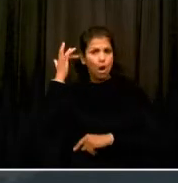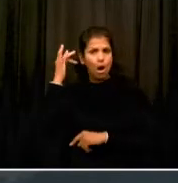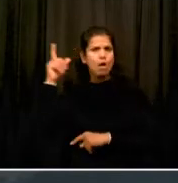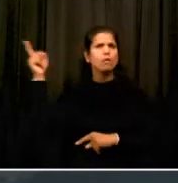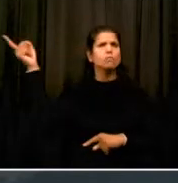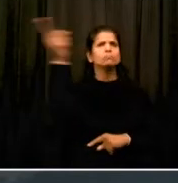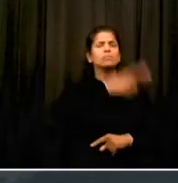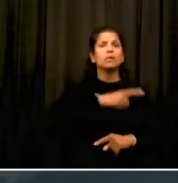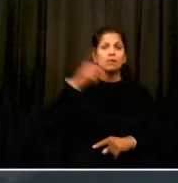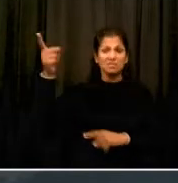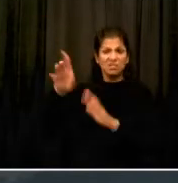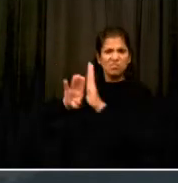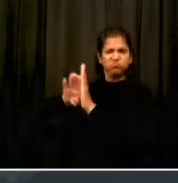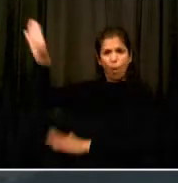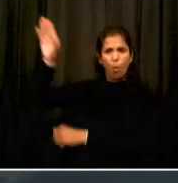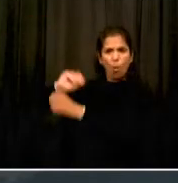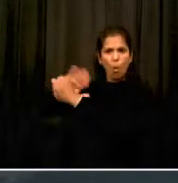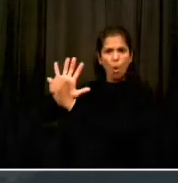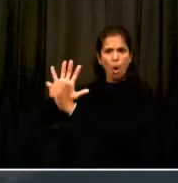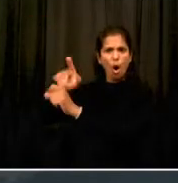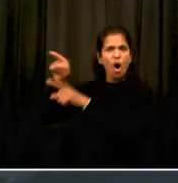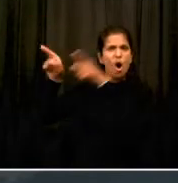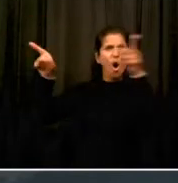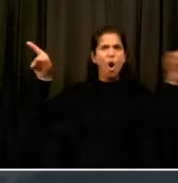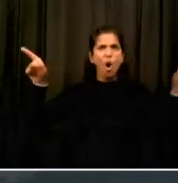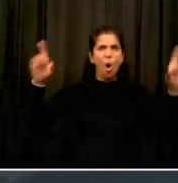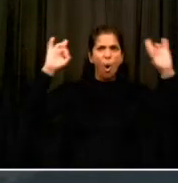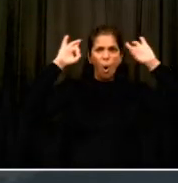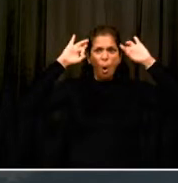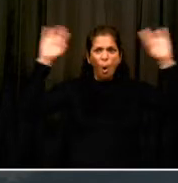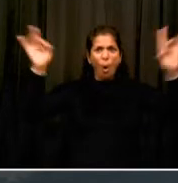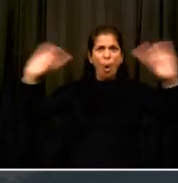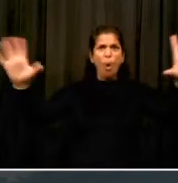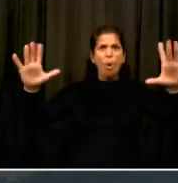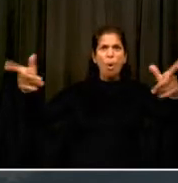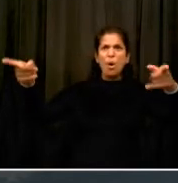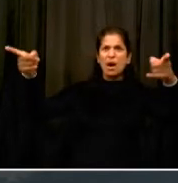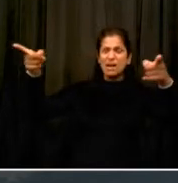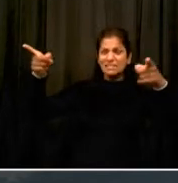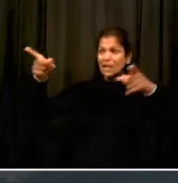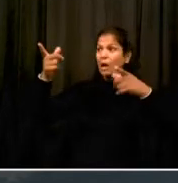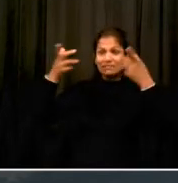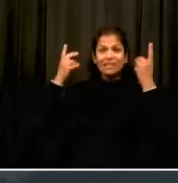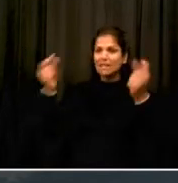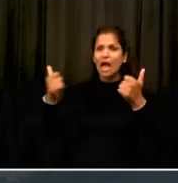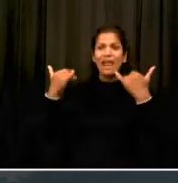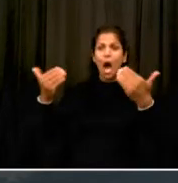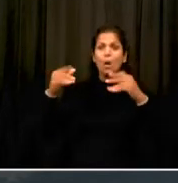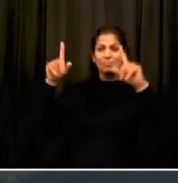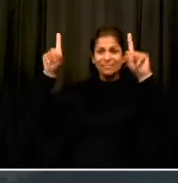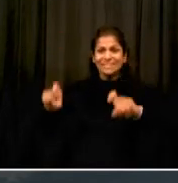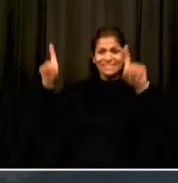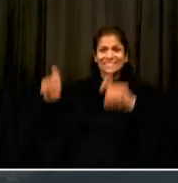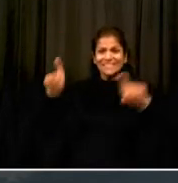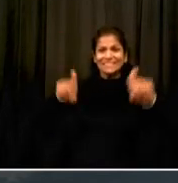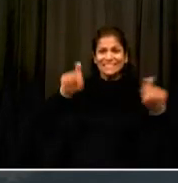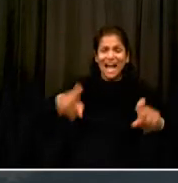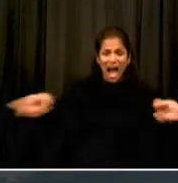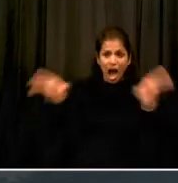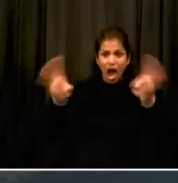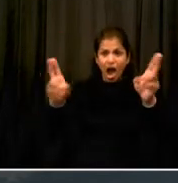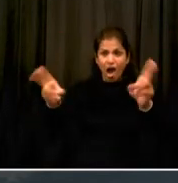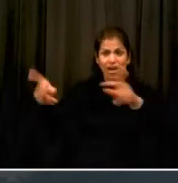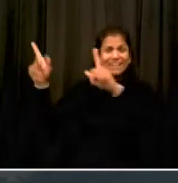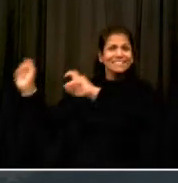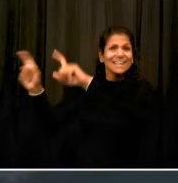saw an increase in the number of days that it was taking for people to get their labs back. Knowing that this day might come, we've already planned a few steps